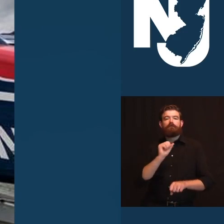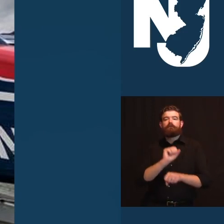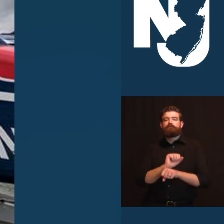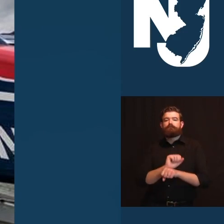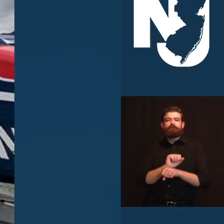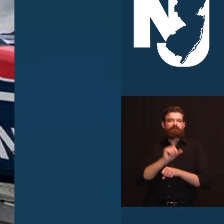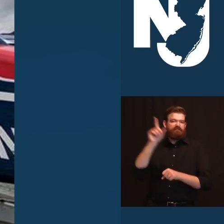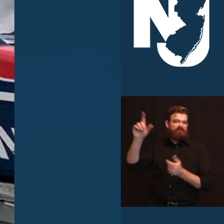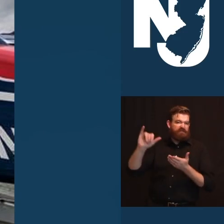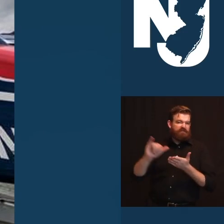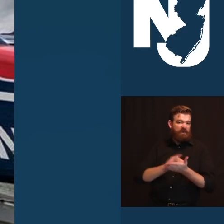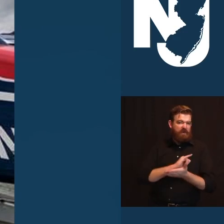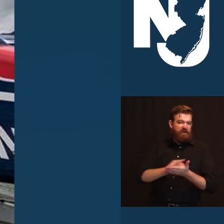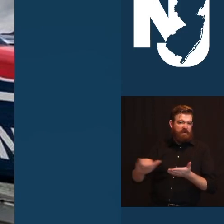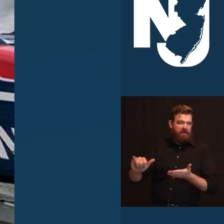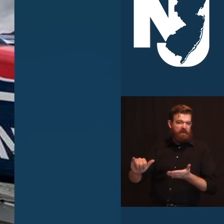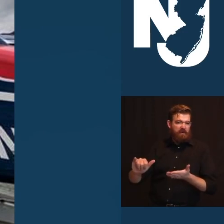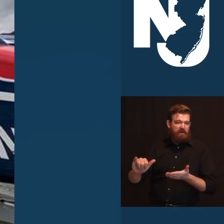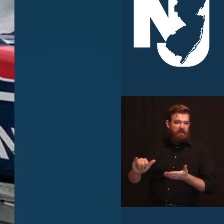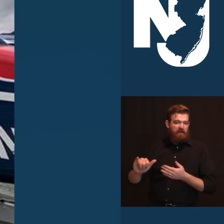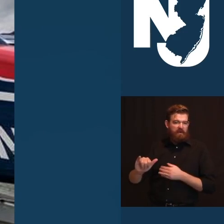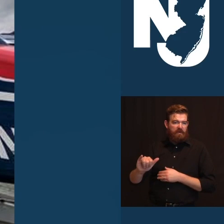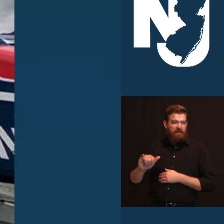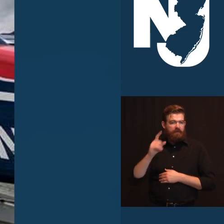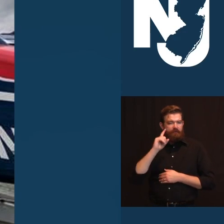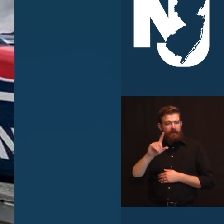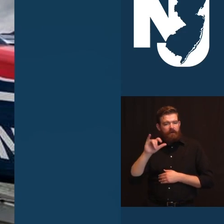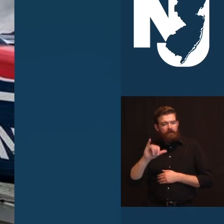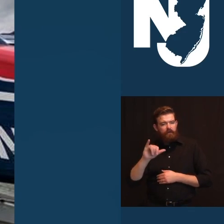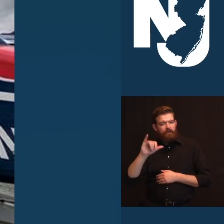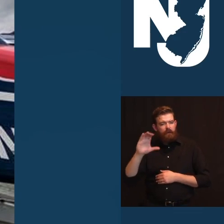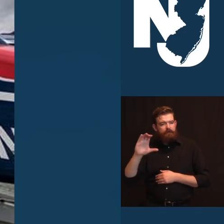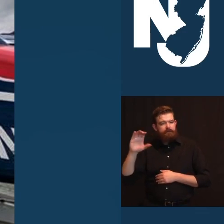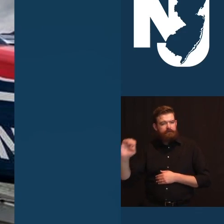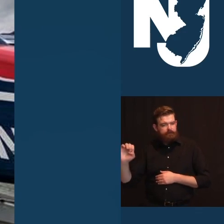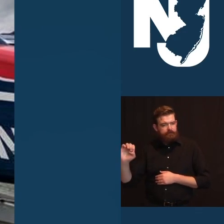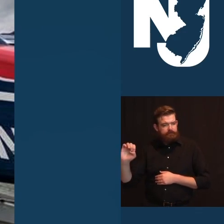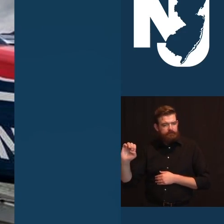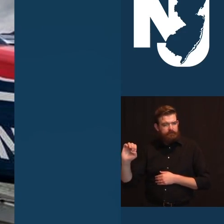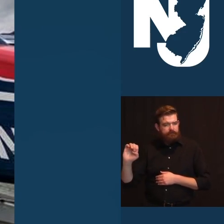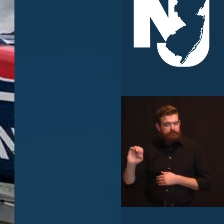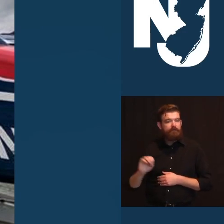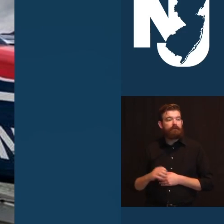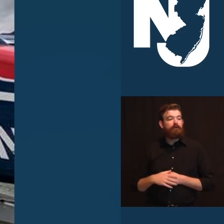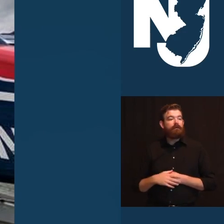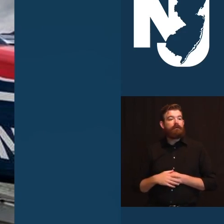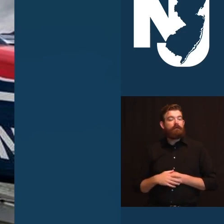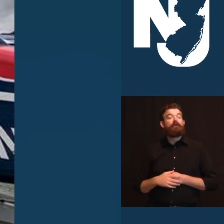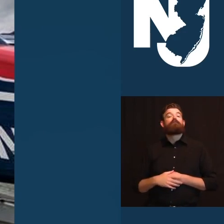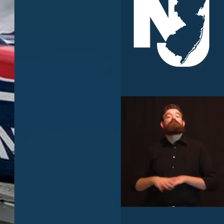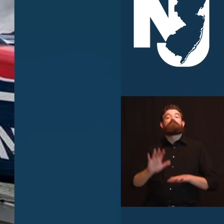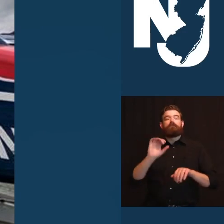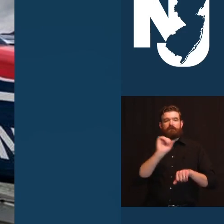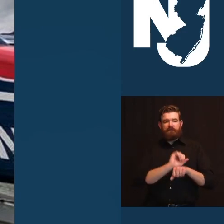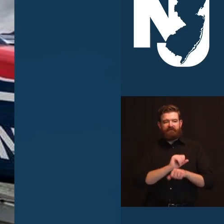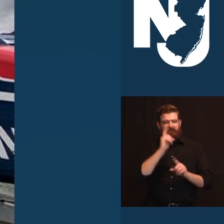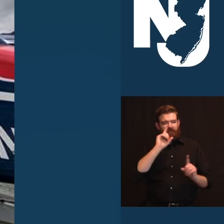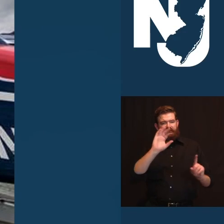as NICE. And he went on also to work as a senior vice president at the fintech consultancy Metavante.